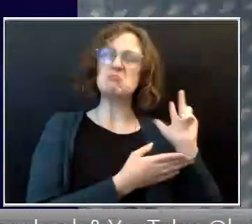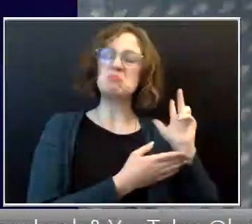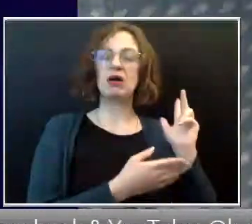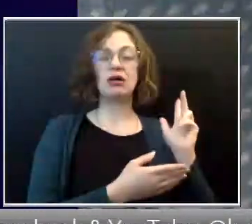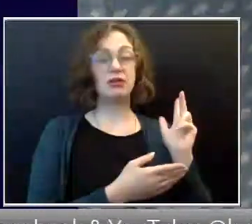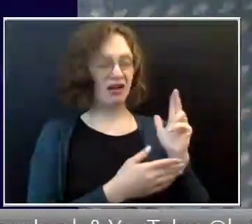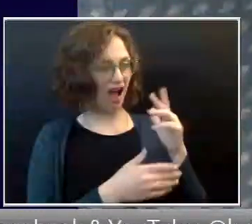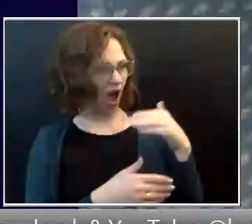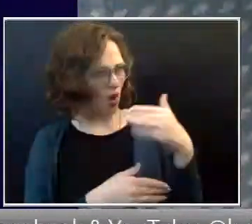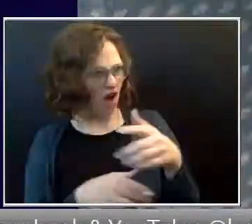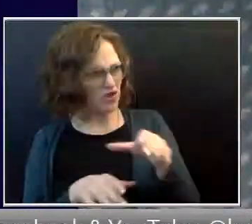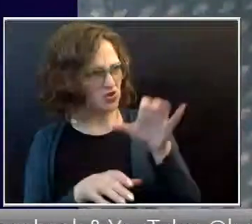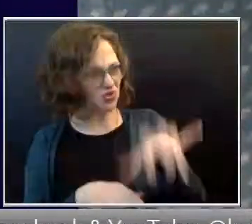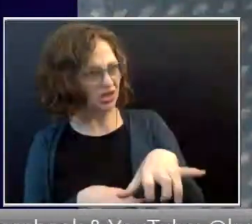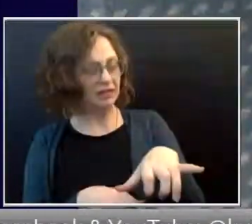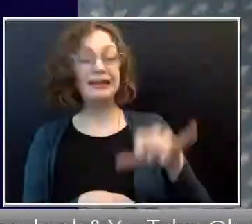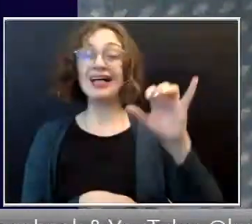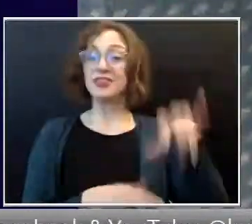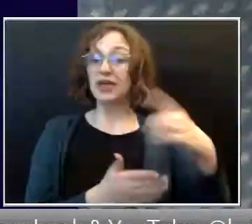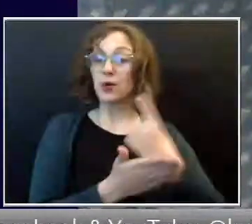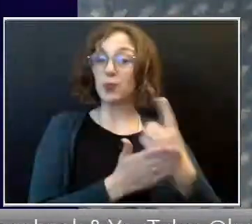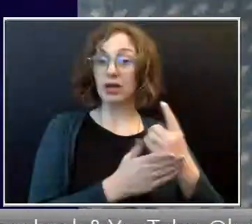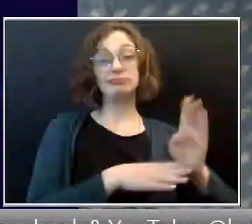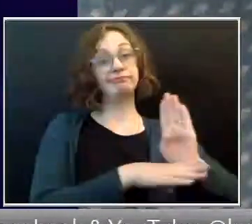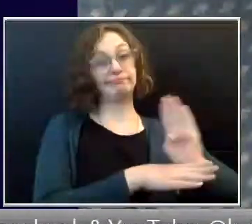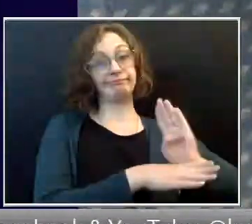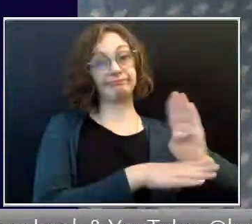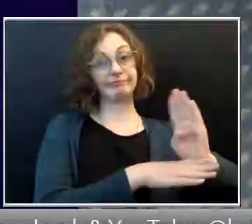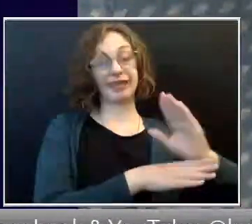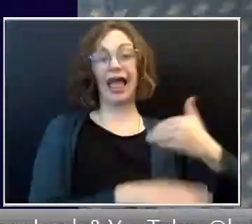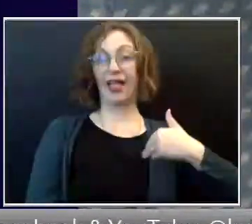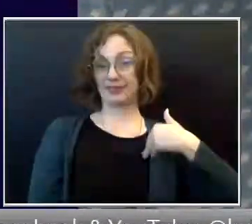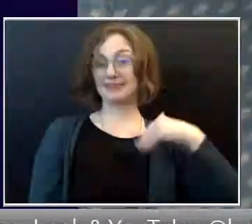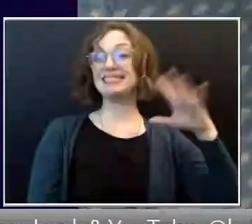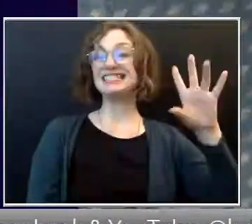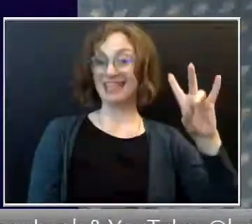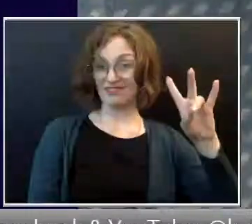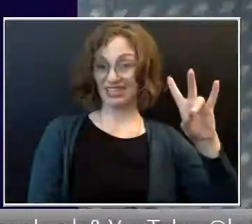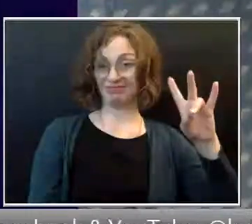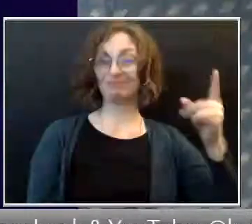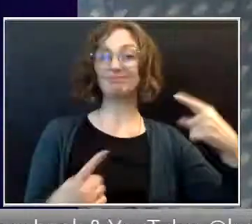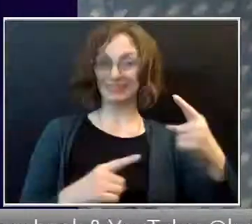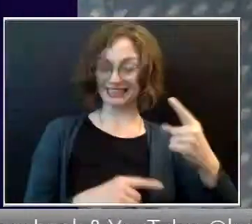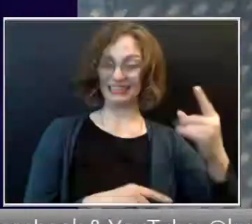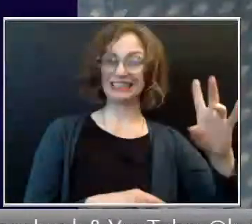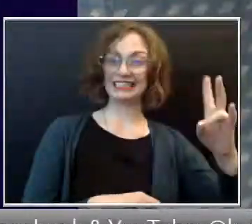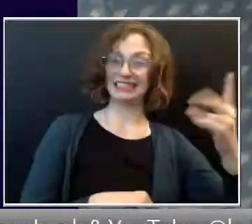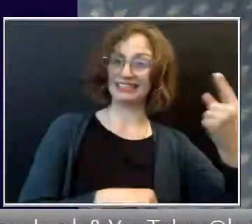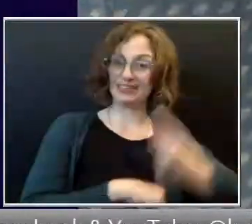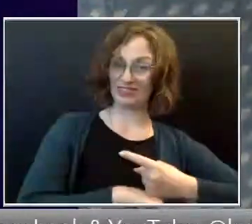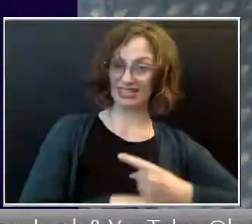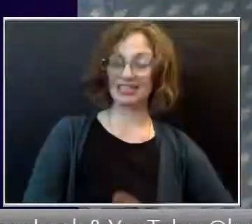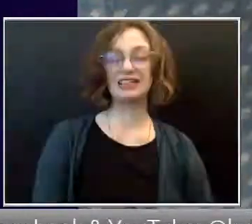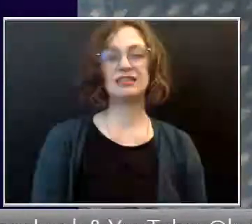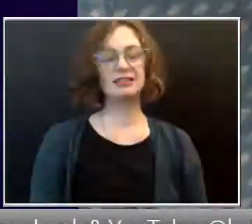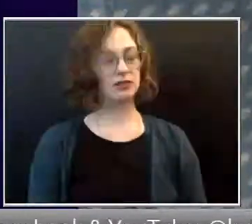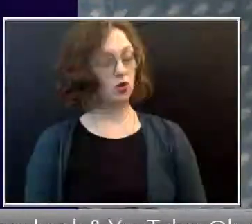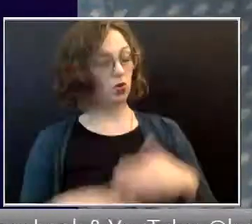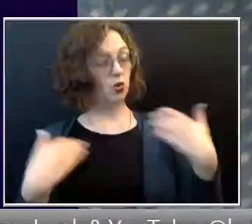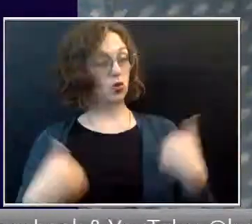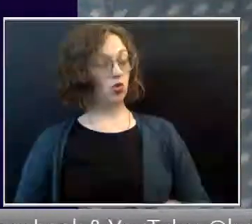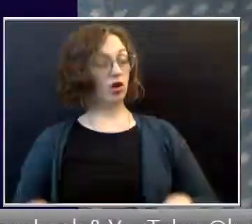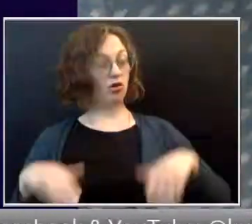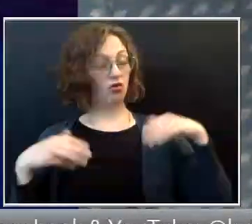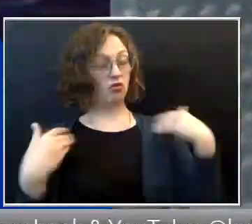particularly busy. I had 7 endovascular thrombectomies in 7 days. How? So wow. That was exceptionally That's a lot. busy, yeah. How long are the